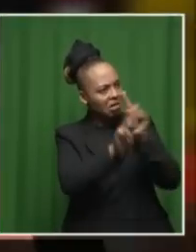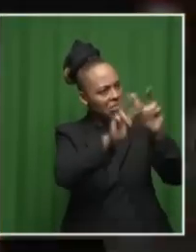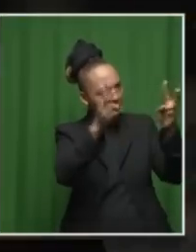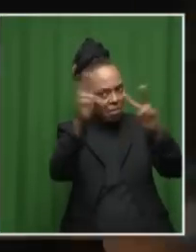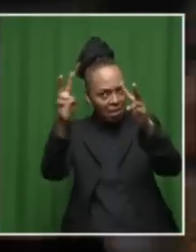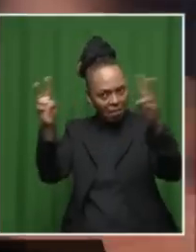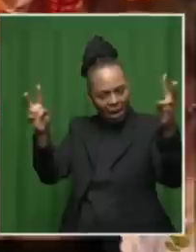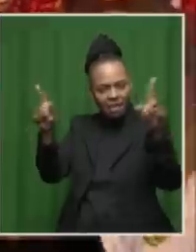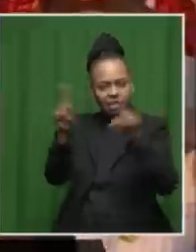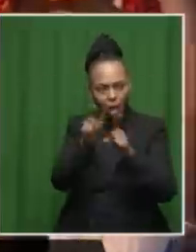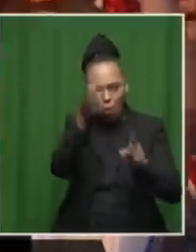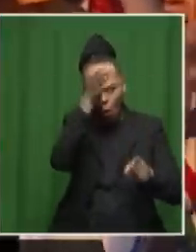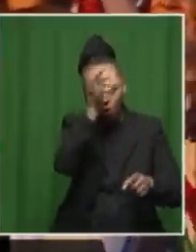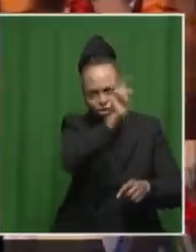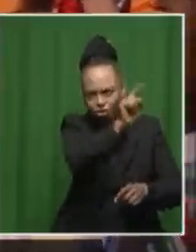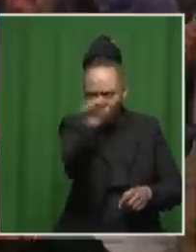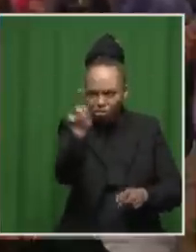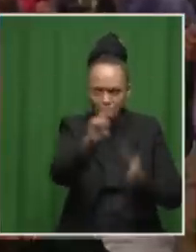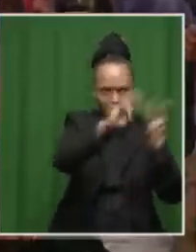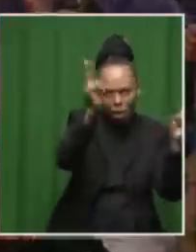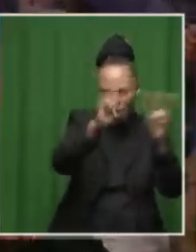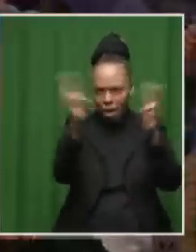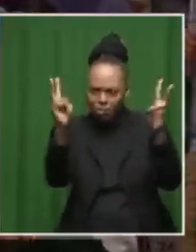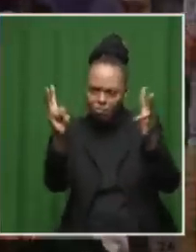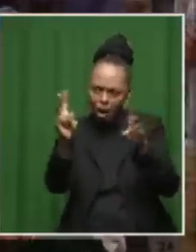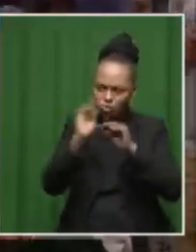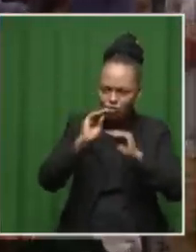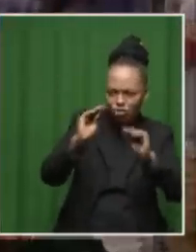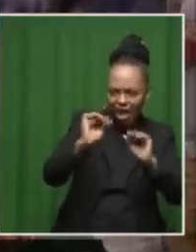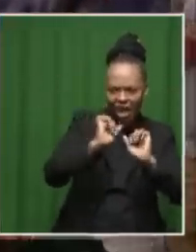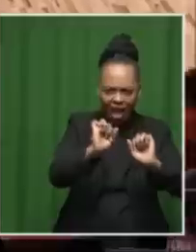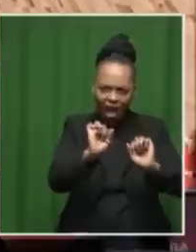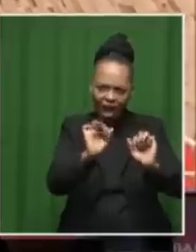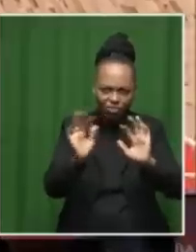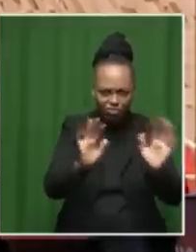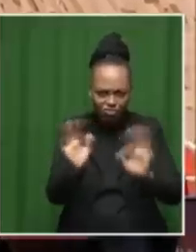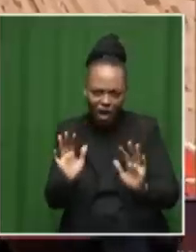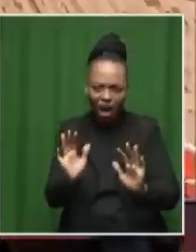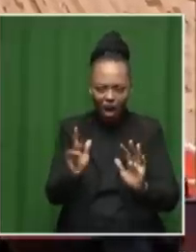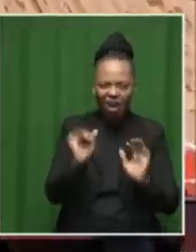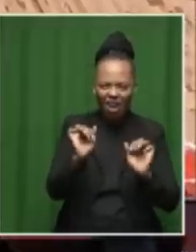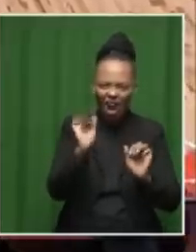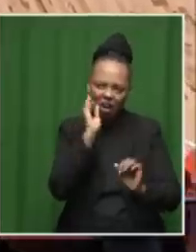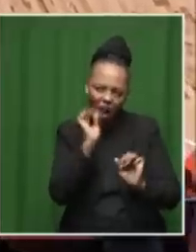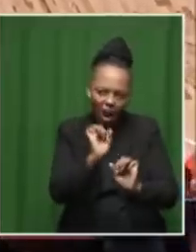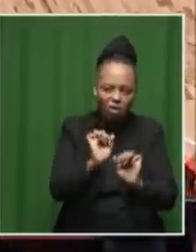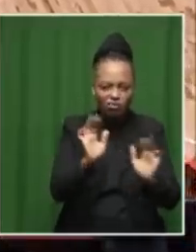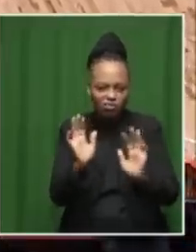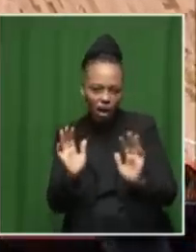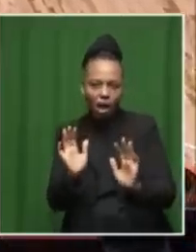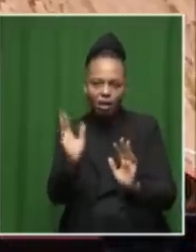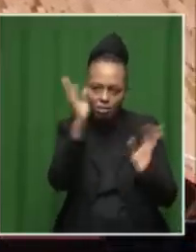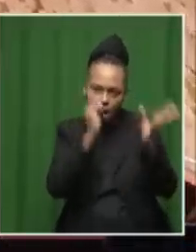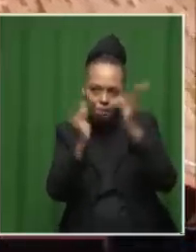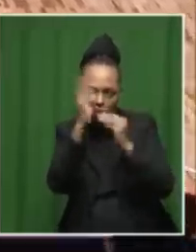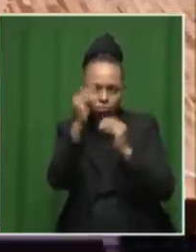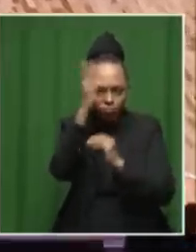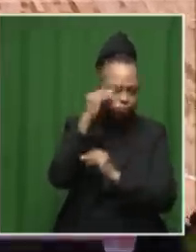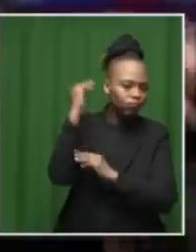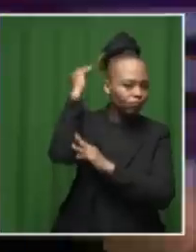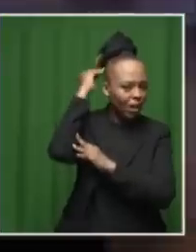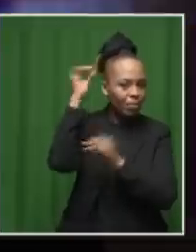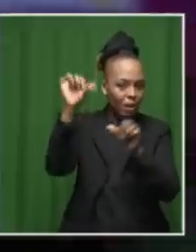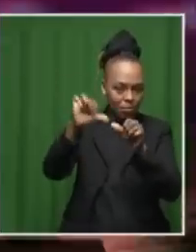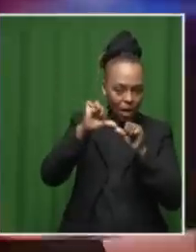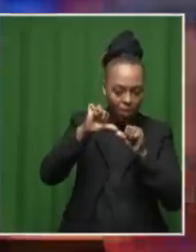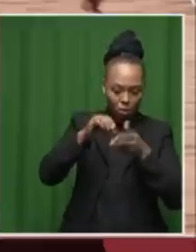other coaches around you as well, how they do things and how, you know, you can pick something and bring it home. And you can pick